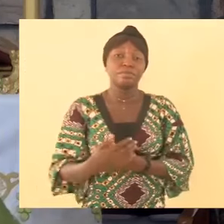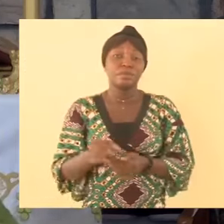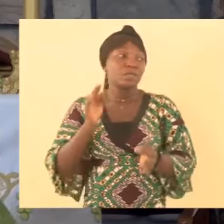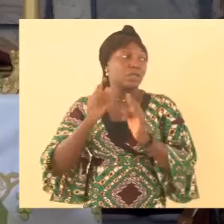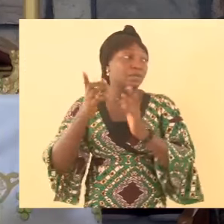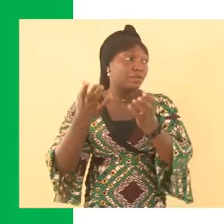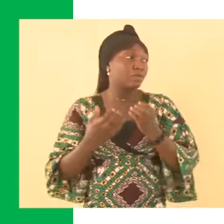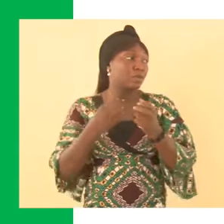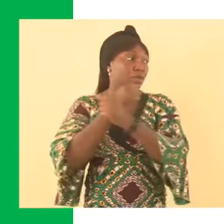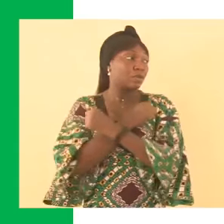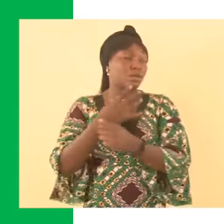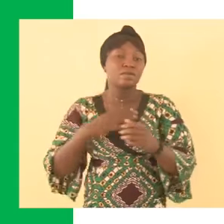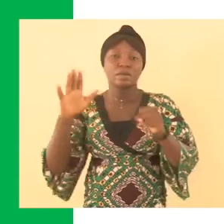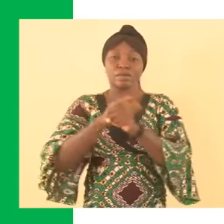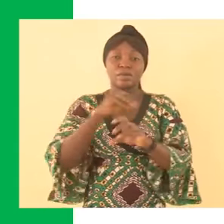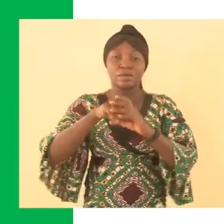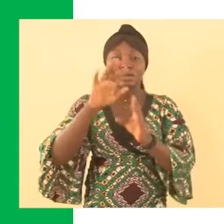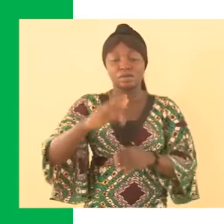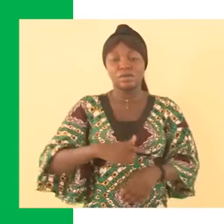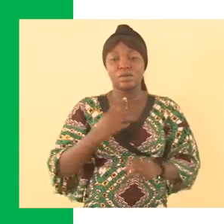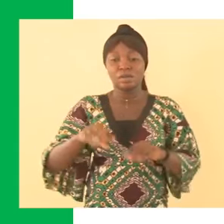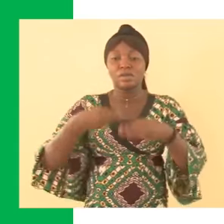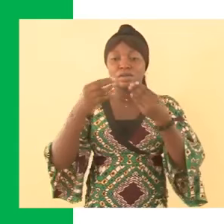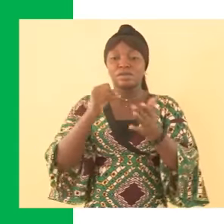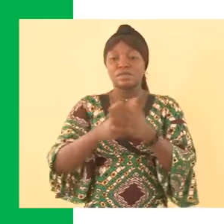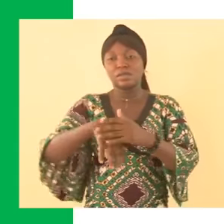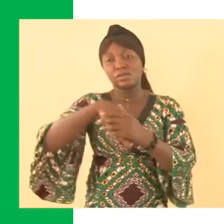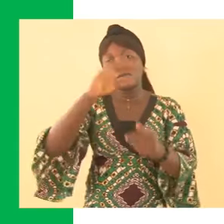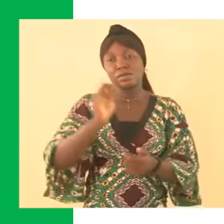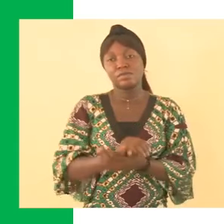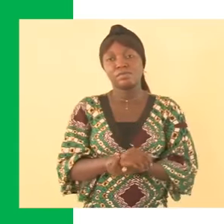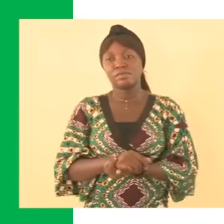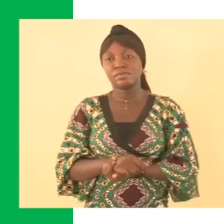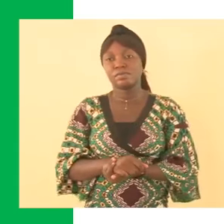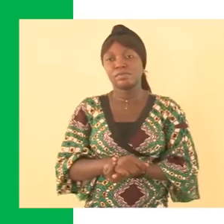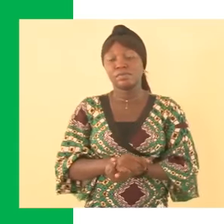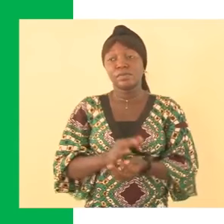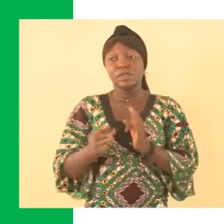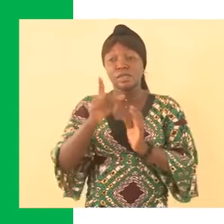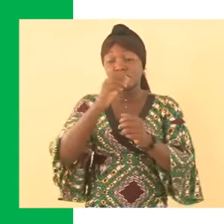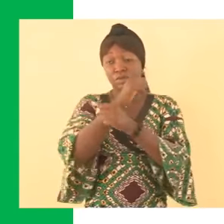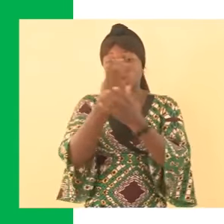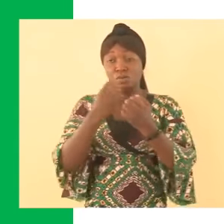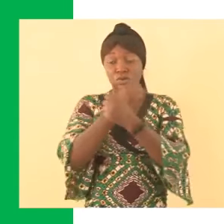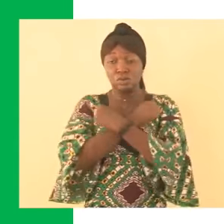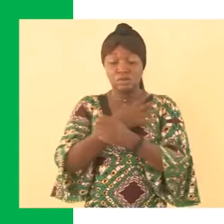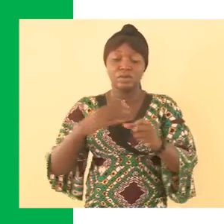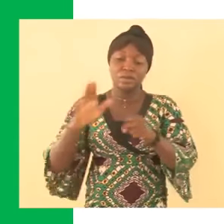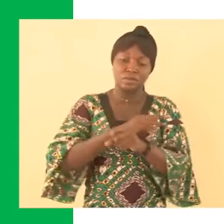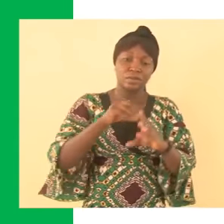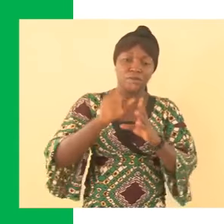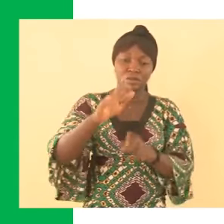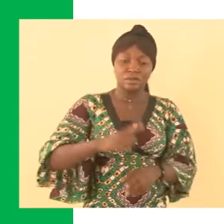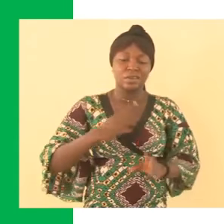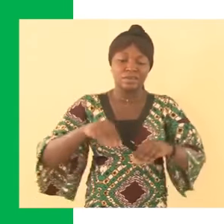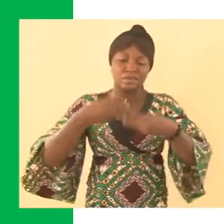Next, if you want love and abundance in your life, give it away. If you want love and abundance in